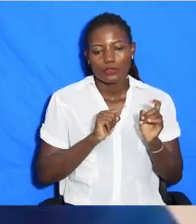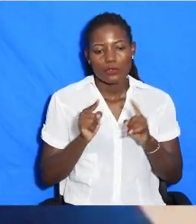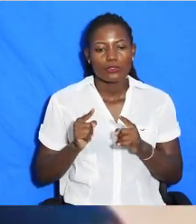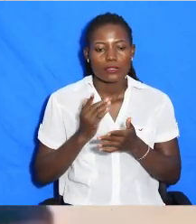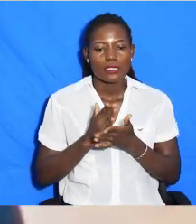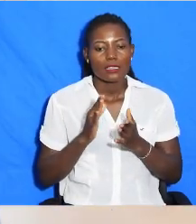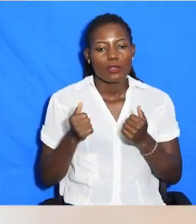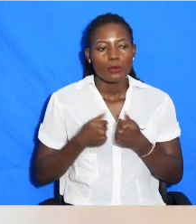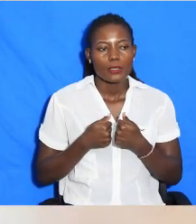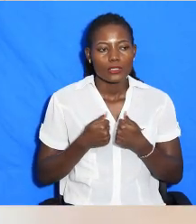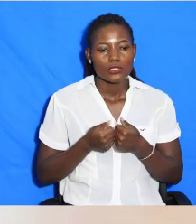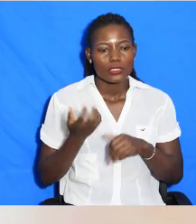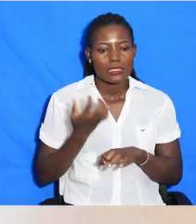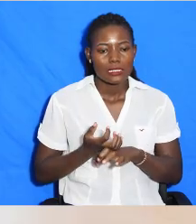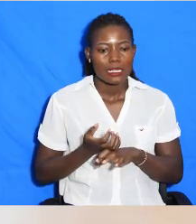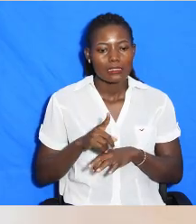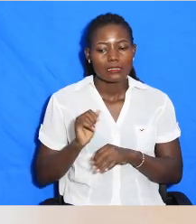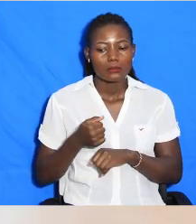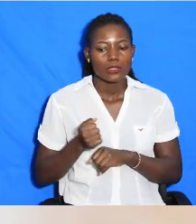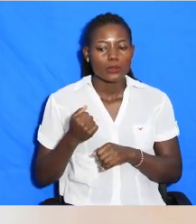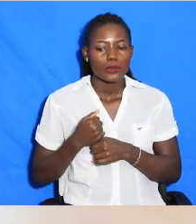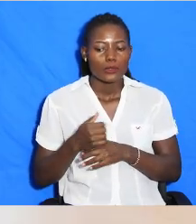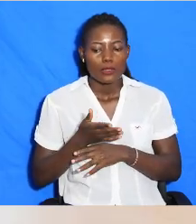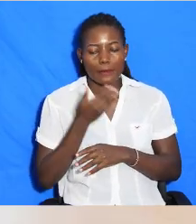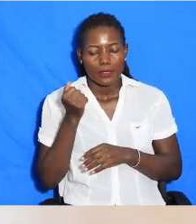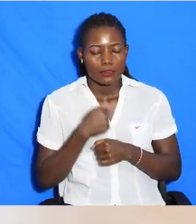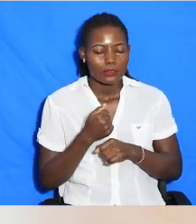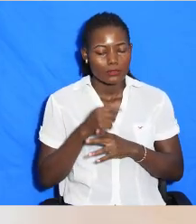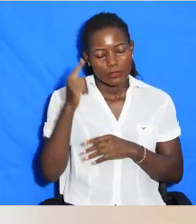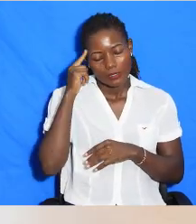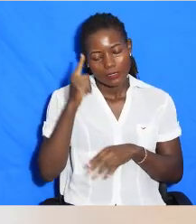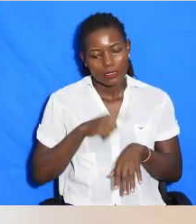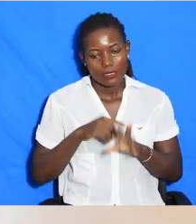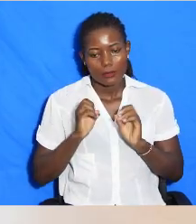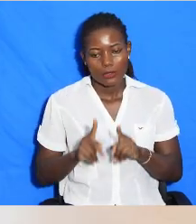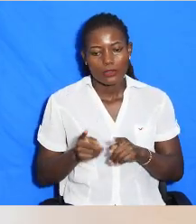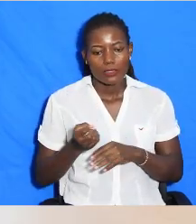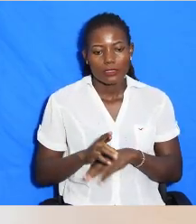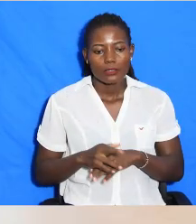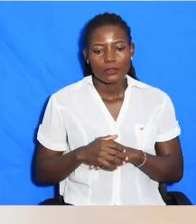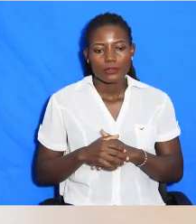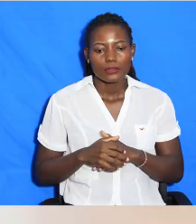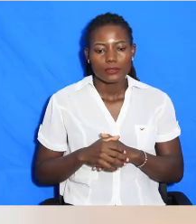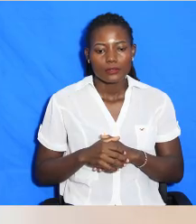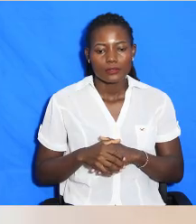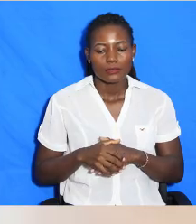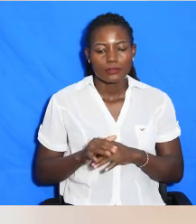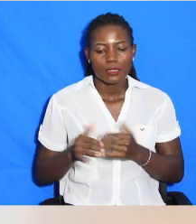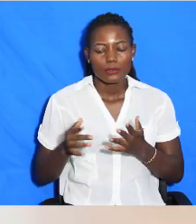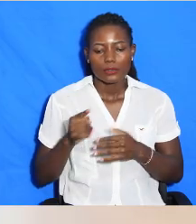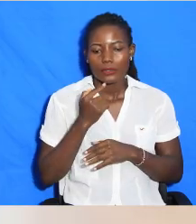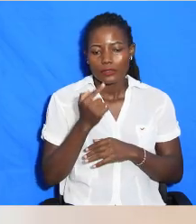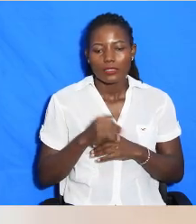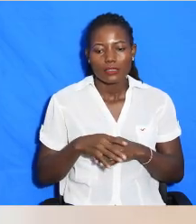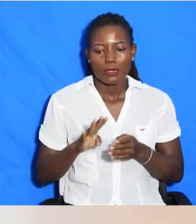to give their best. Do you mm, think the timing is okay, or as you say that now it